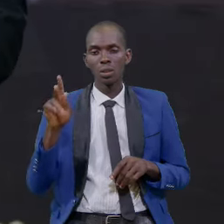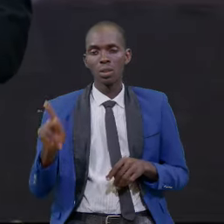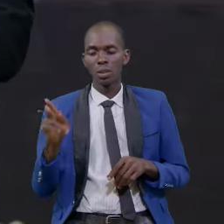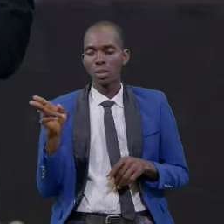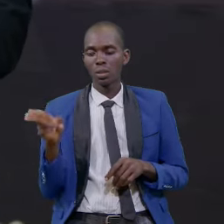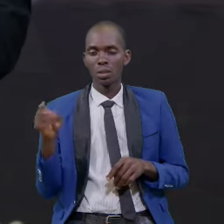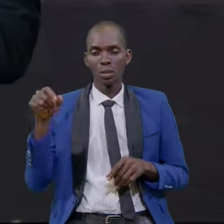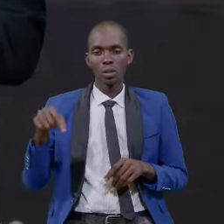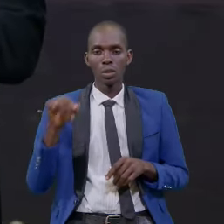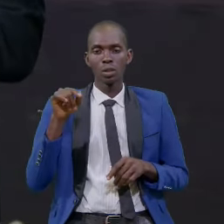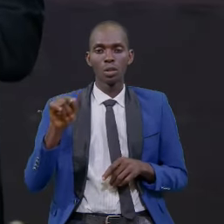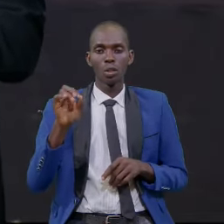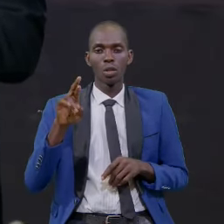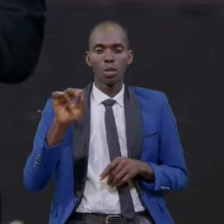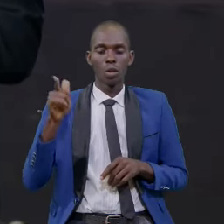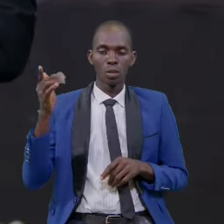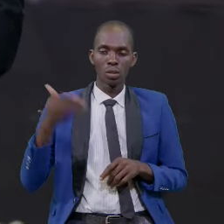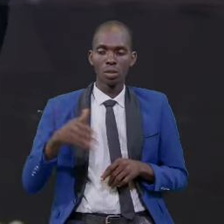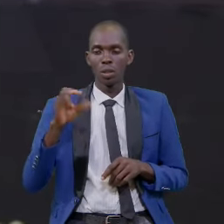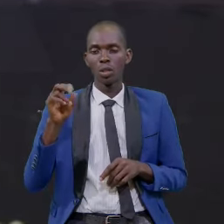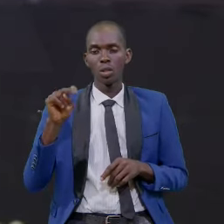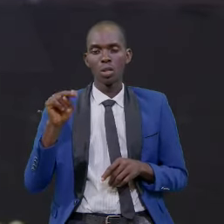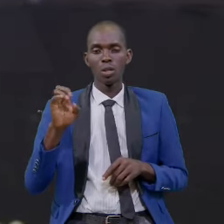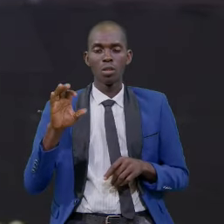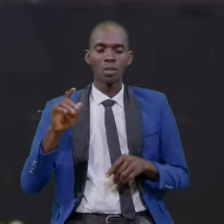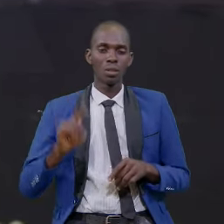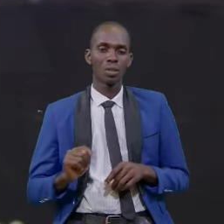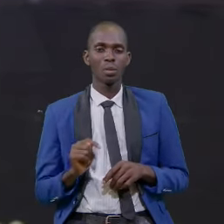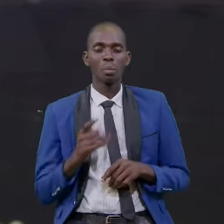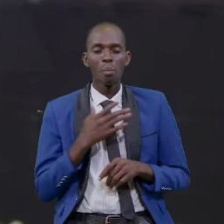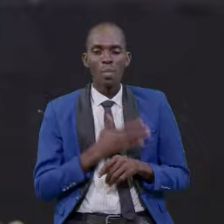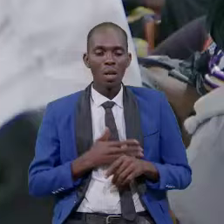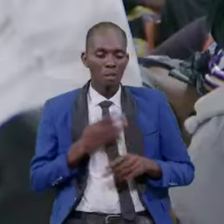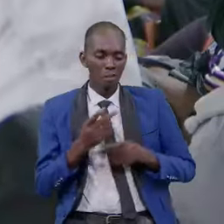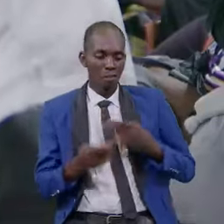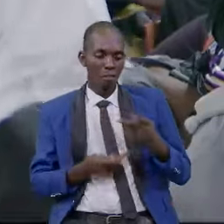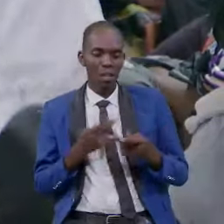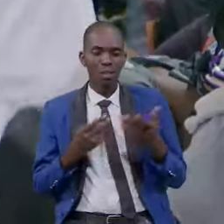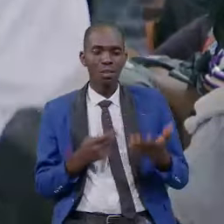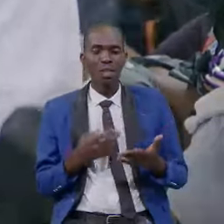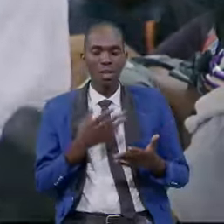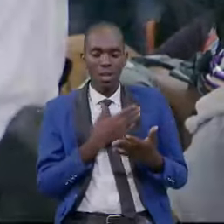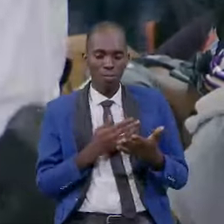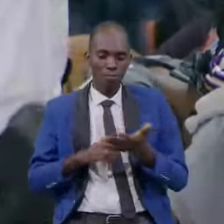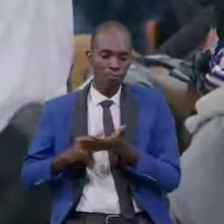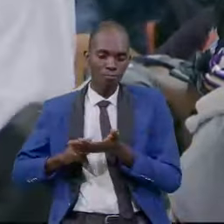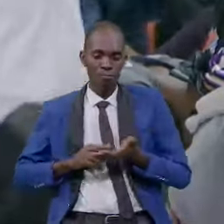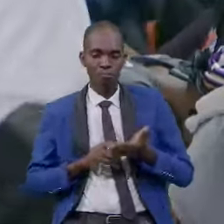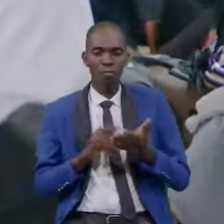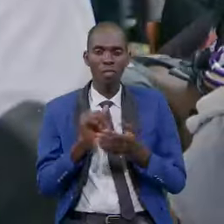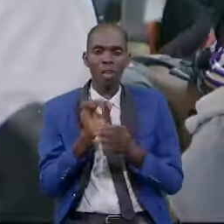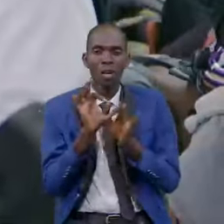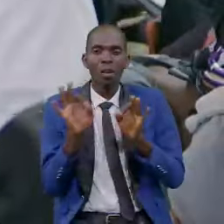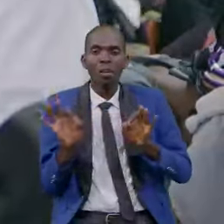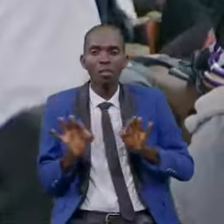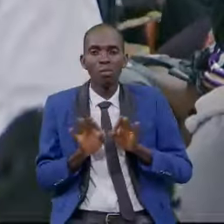gckhq.org/connect, below your player. Please visit the link and fill out the form so that we can